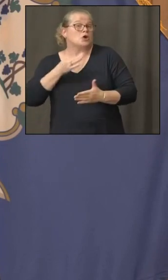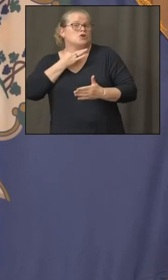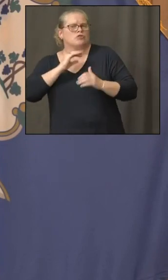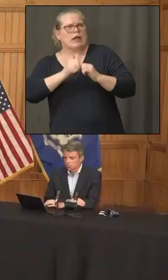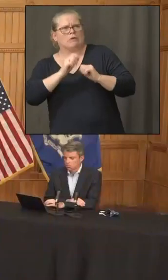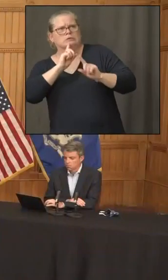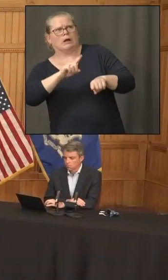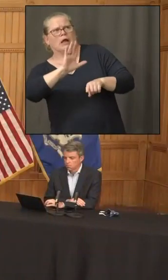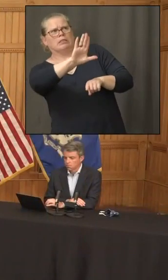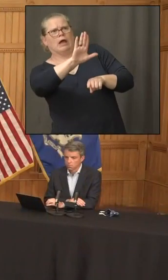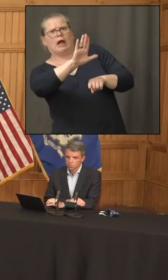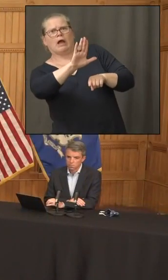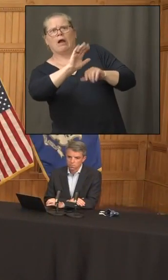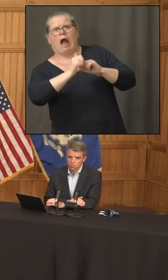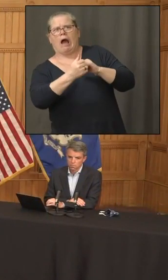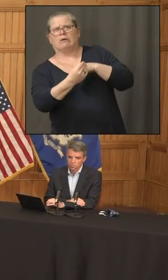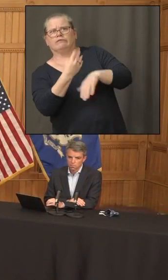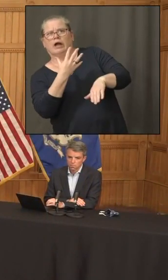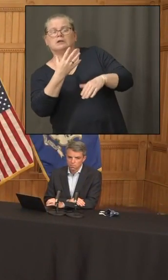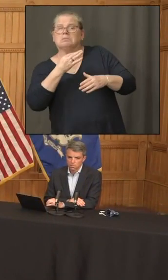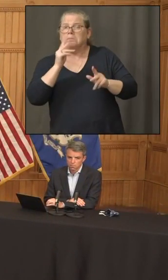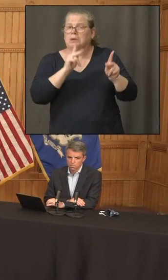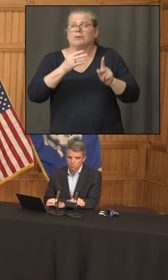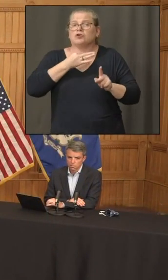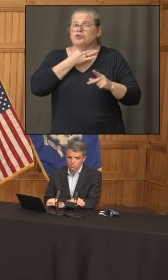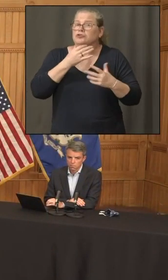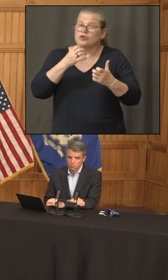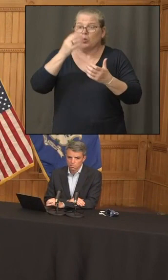Thank you. Connecticut Public Media.